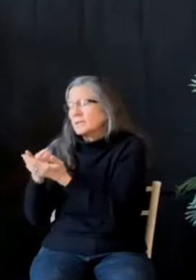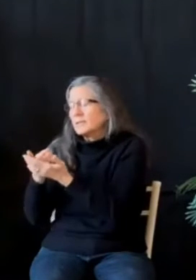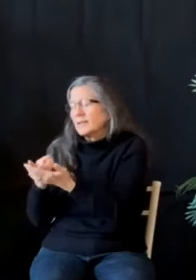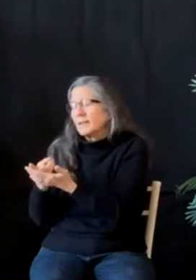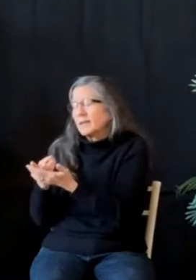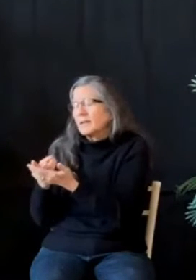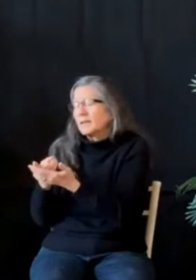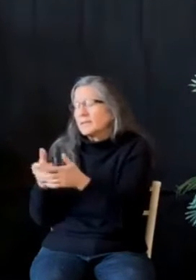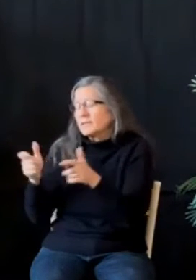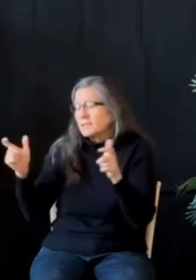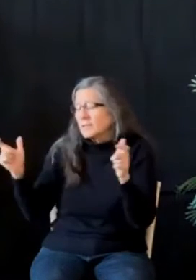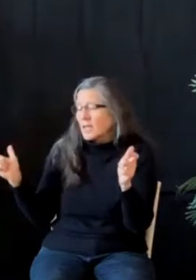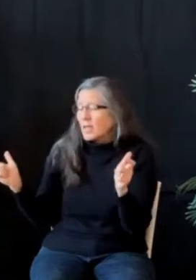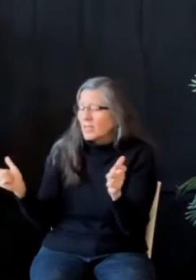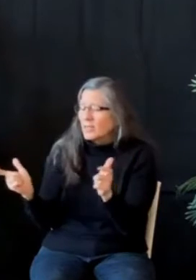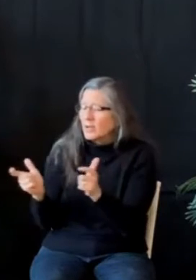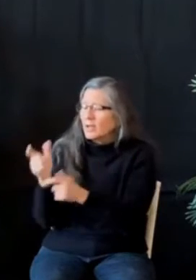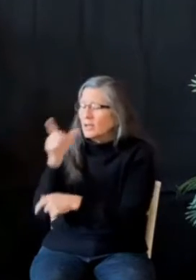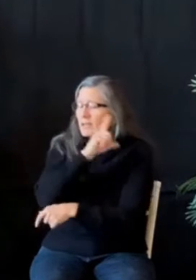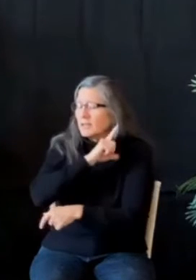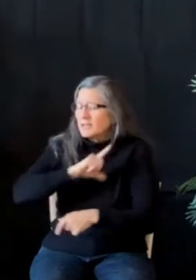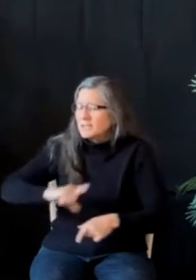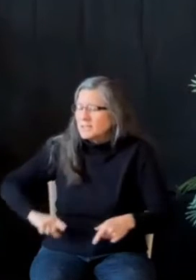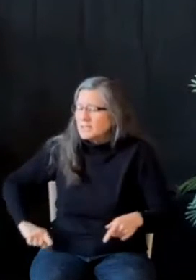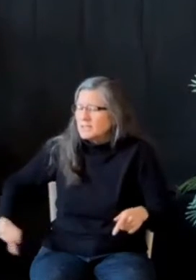he lay. The